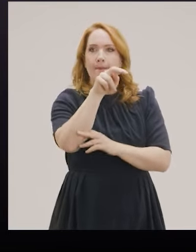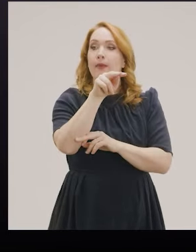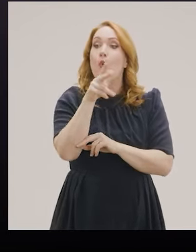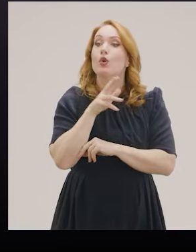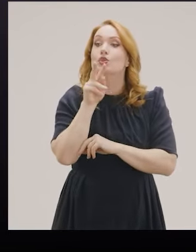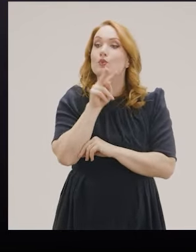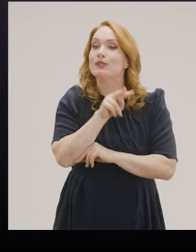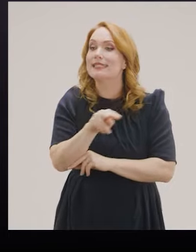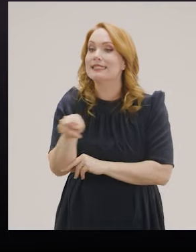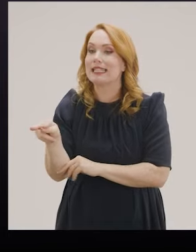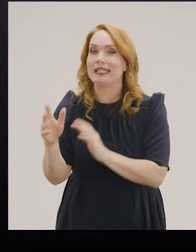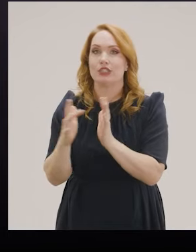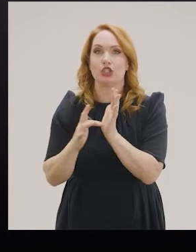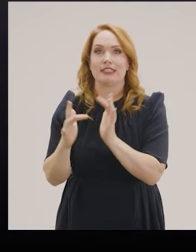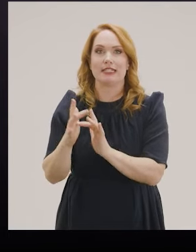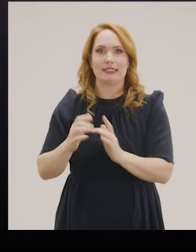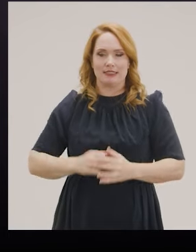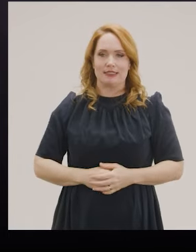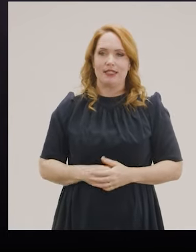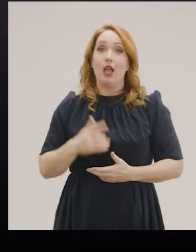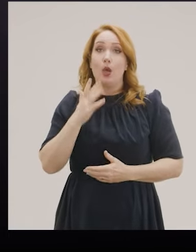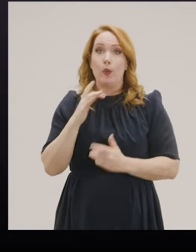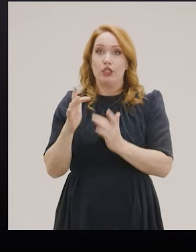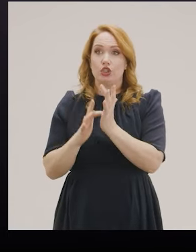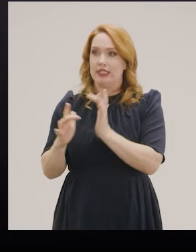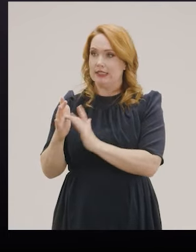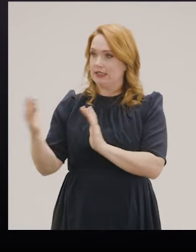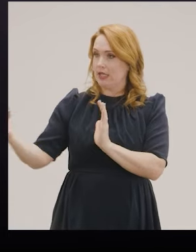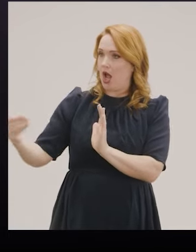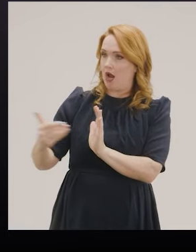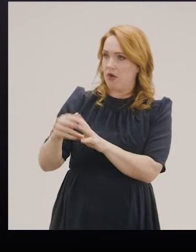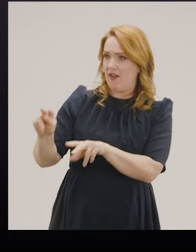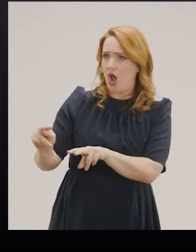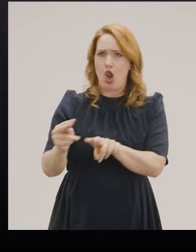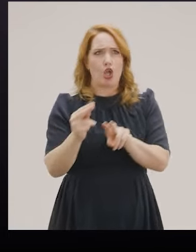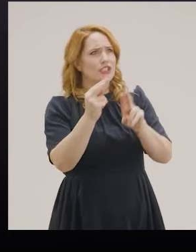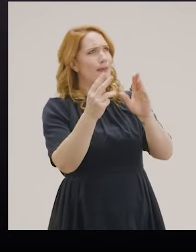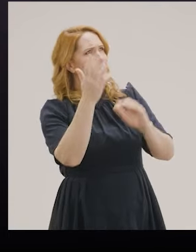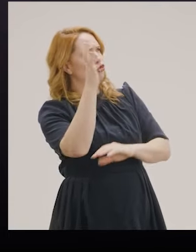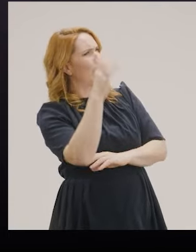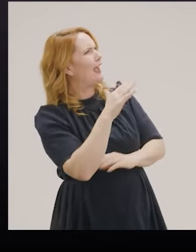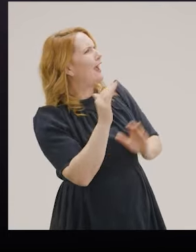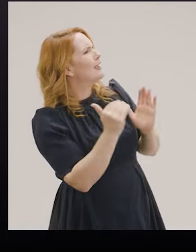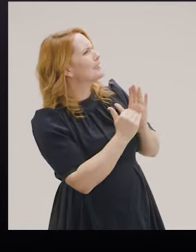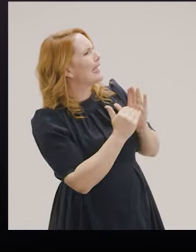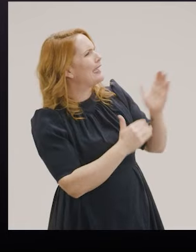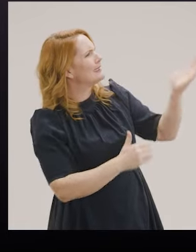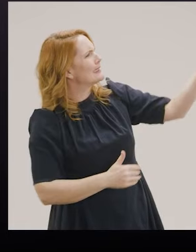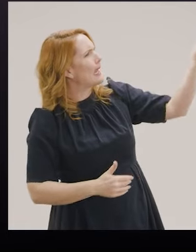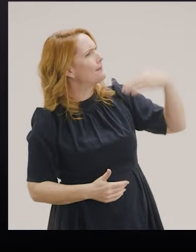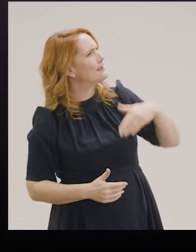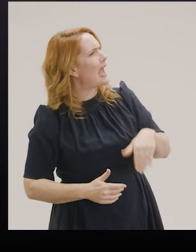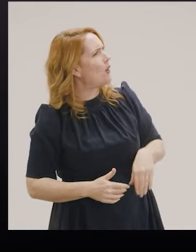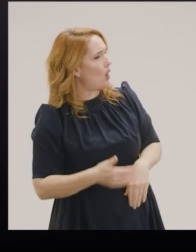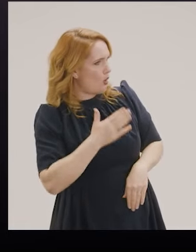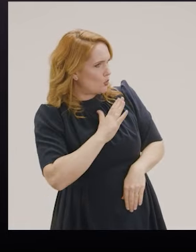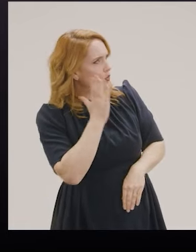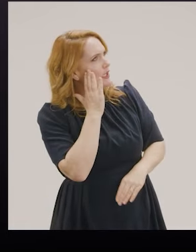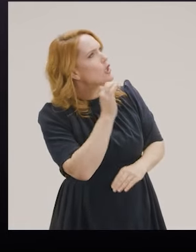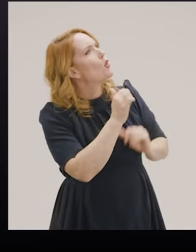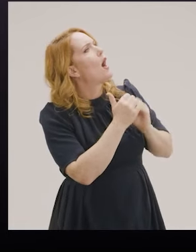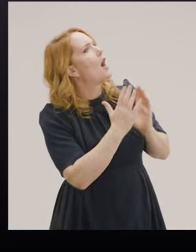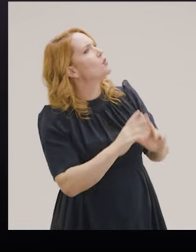since Jesus was coming that way. When Jesus reached the spot, he looked up and he said to him, "Zacchaeus, come down